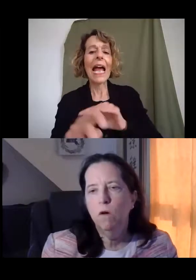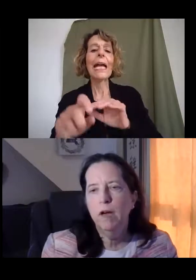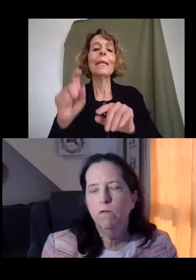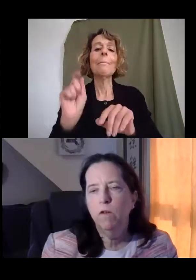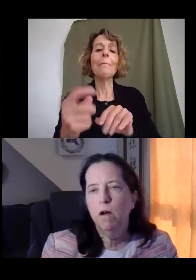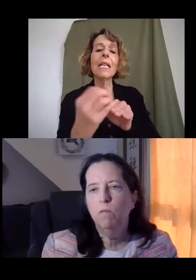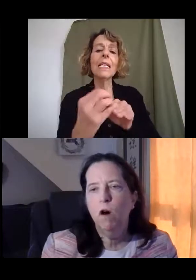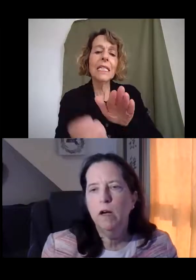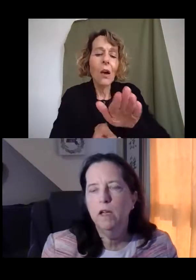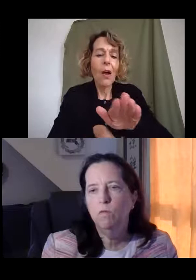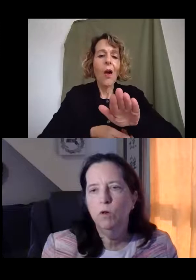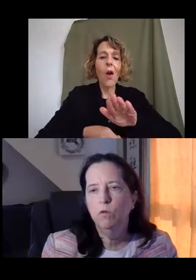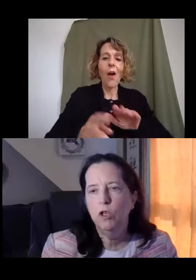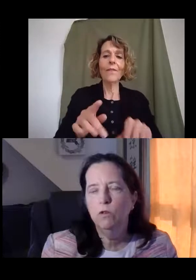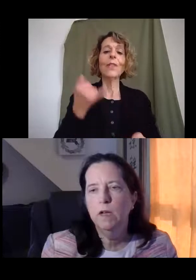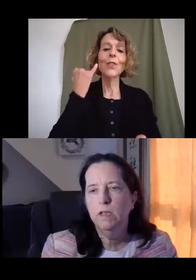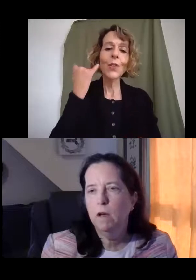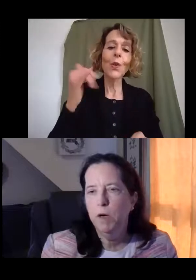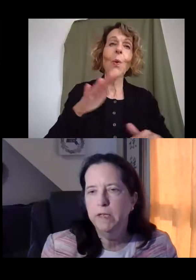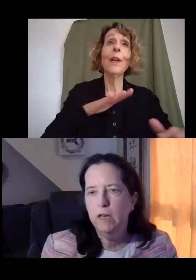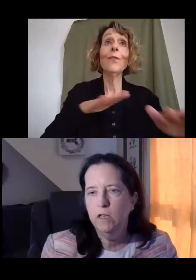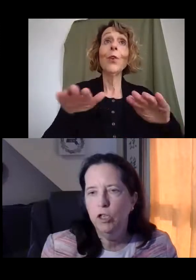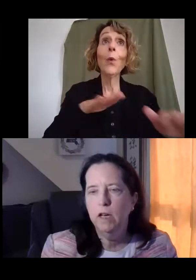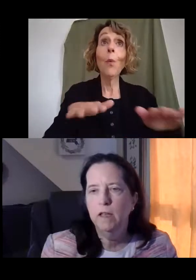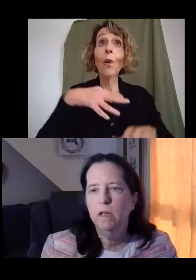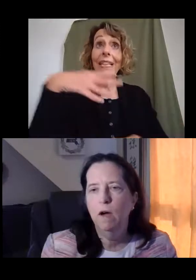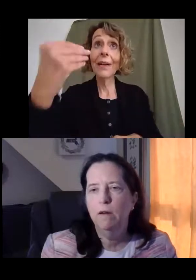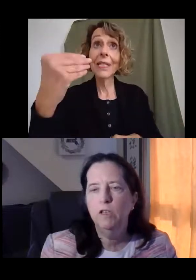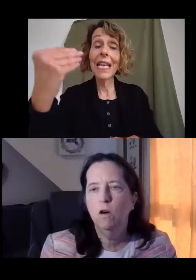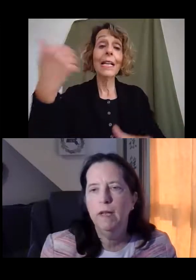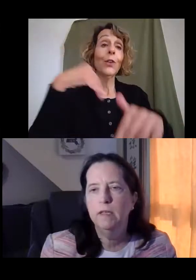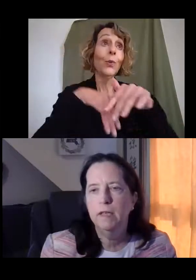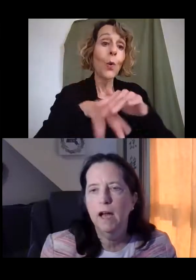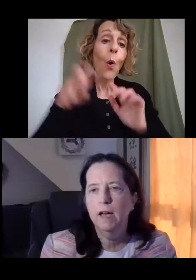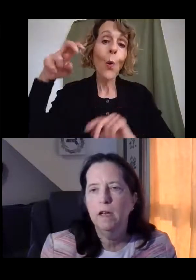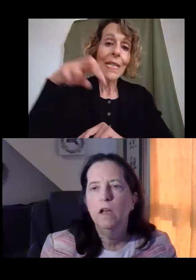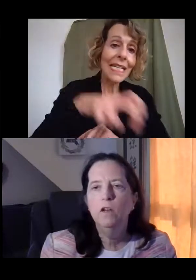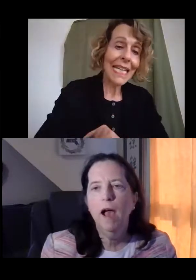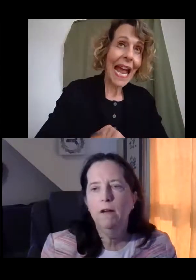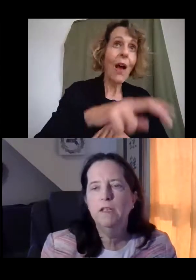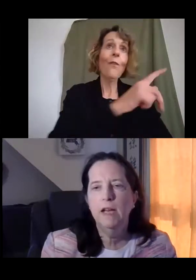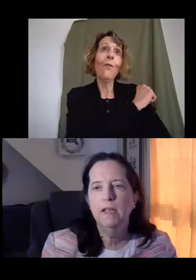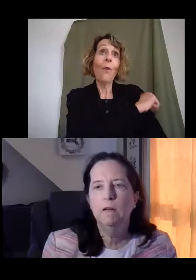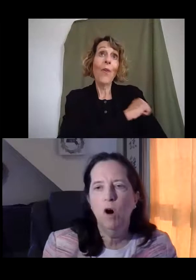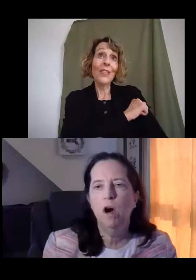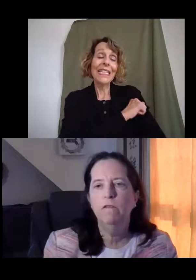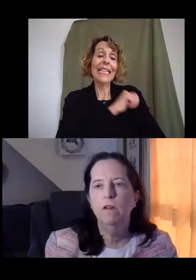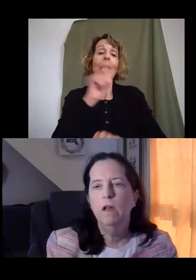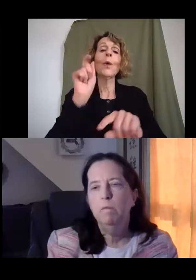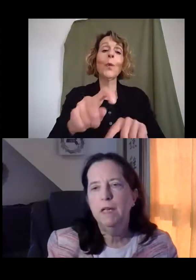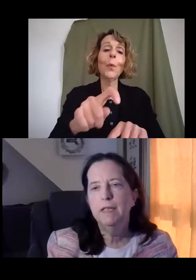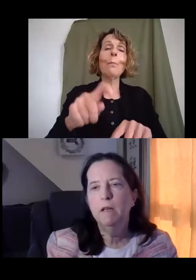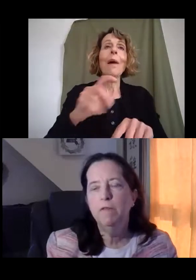are going from walking a route to a subway station and then you have to go inside, you have to take them